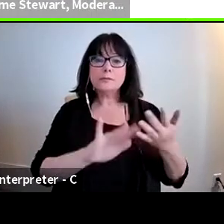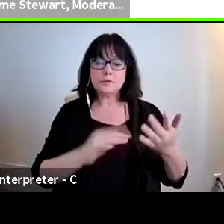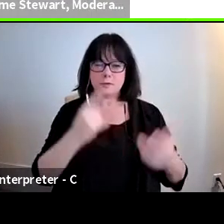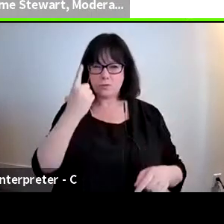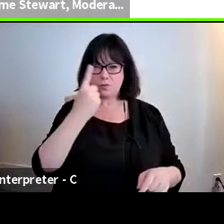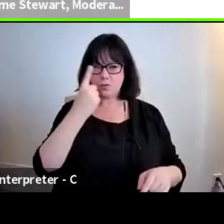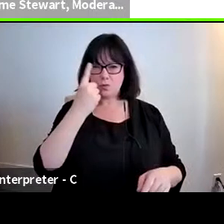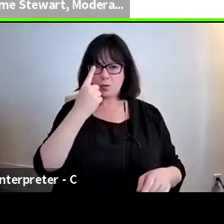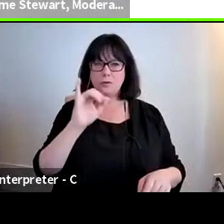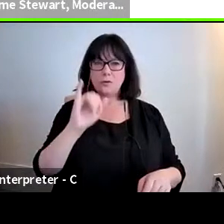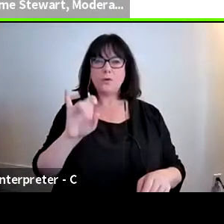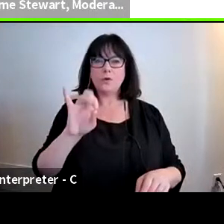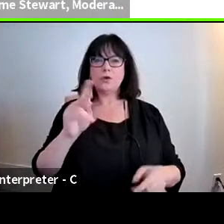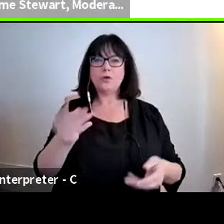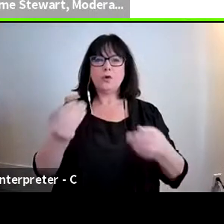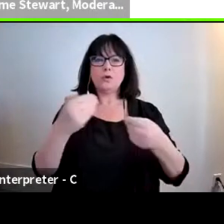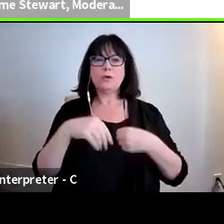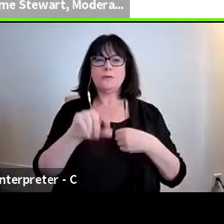T2200?